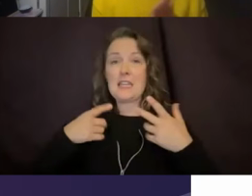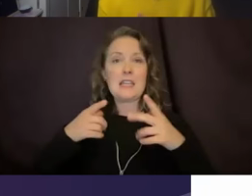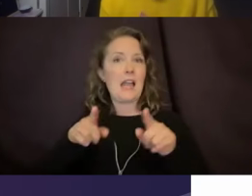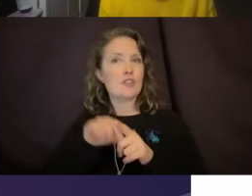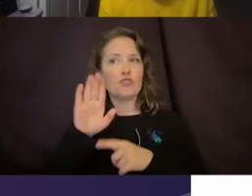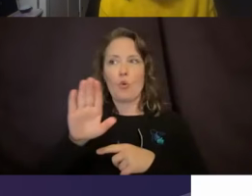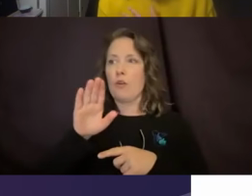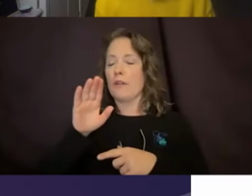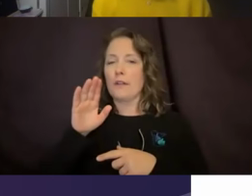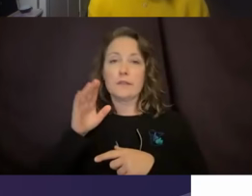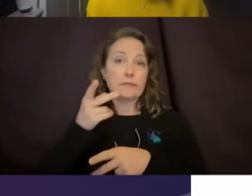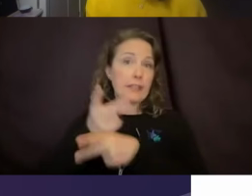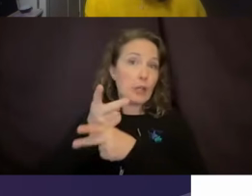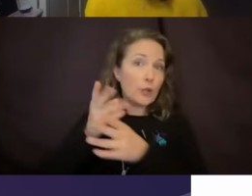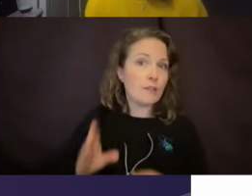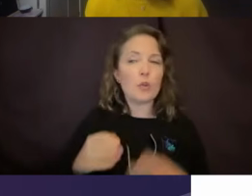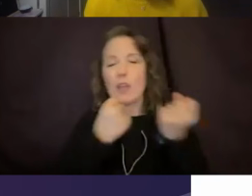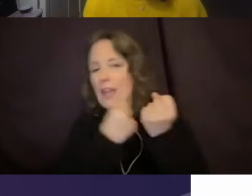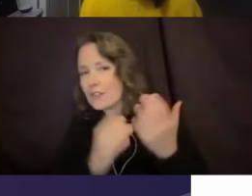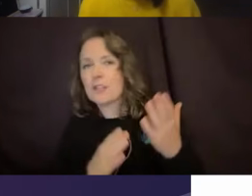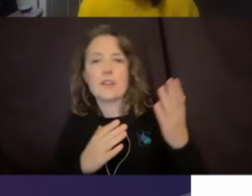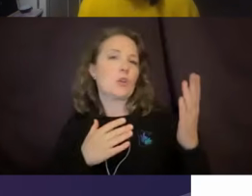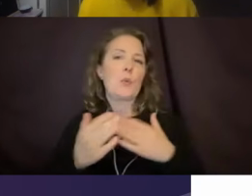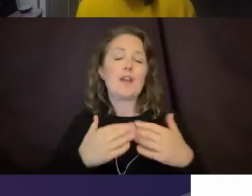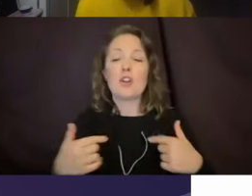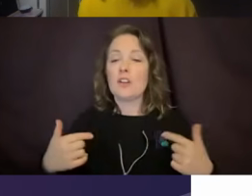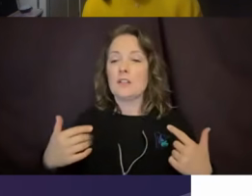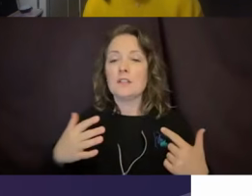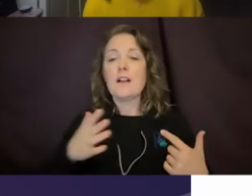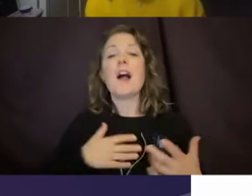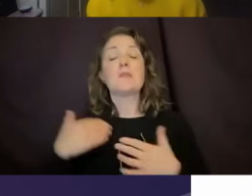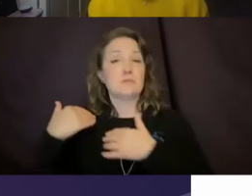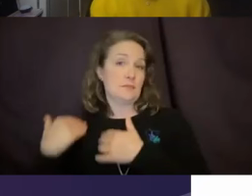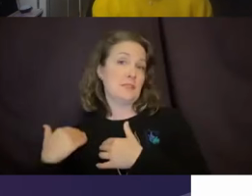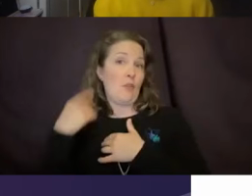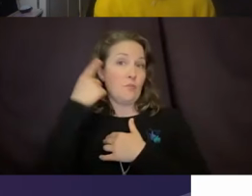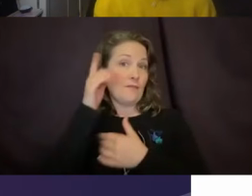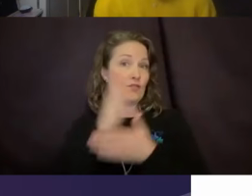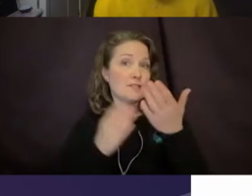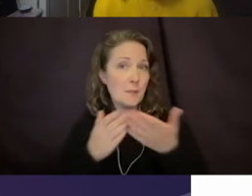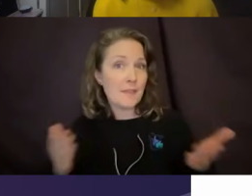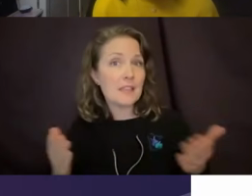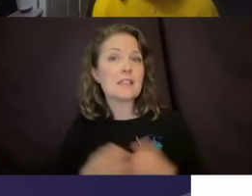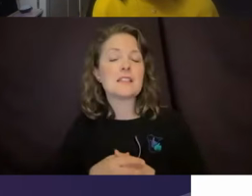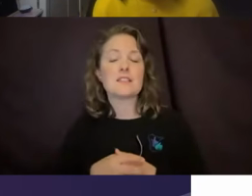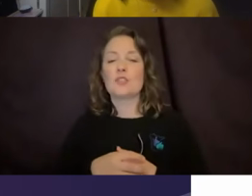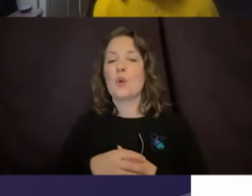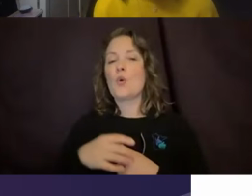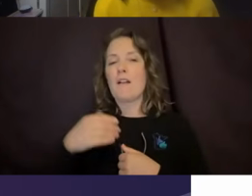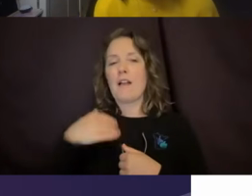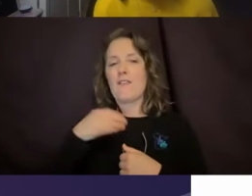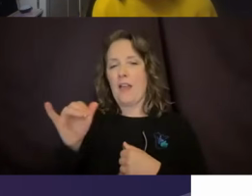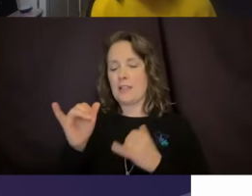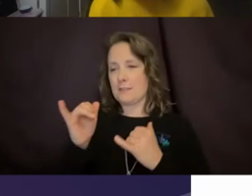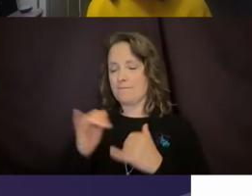care worker or advocate or whatever the case is, I take accountability for these things, and being able to have that.